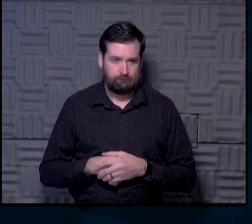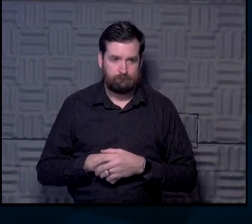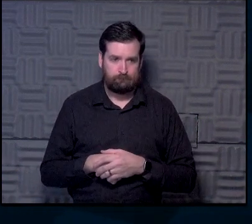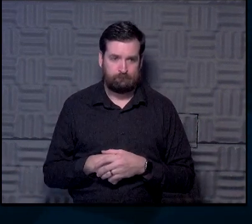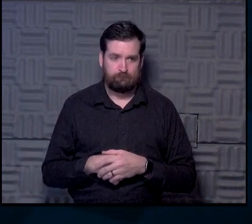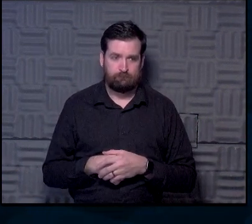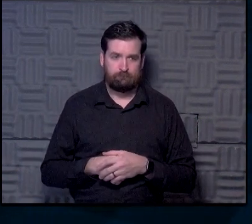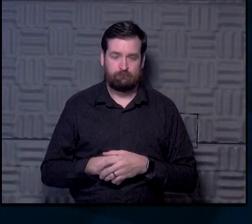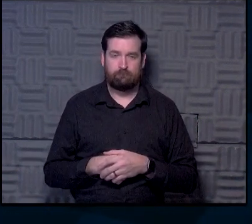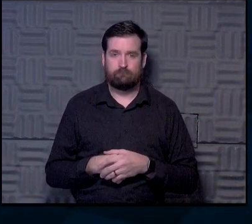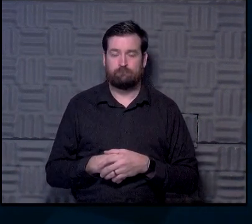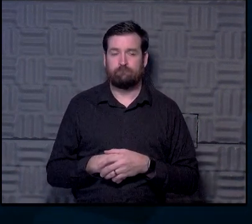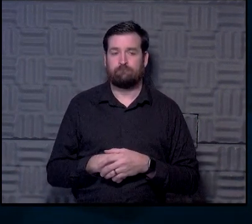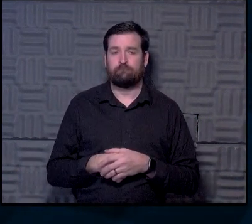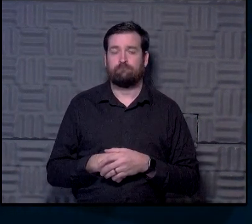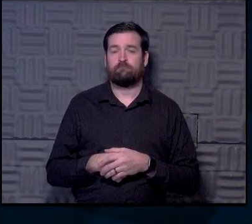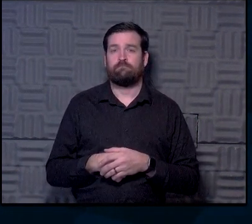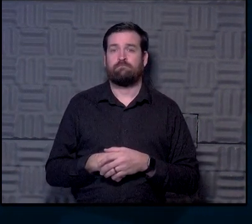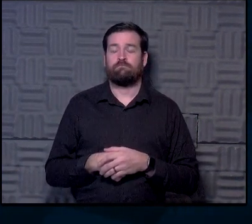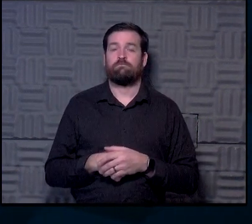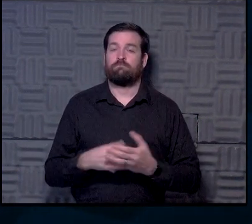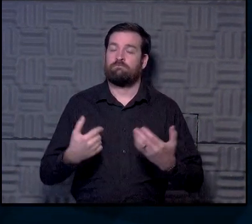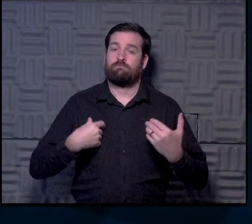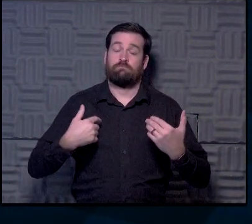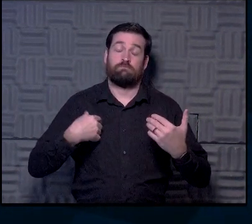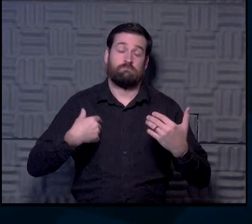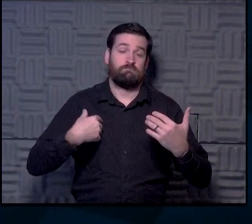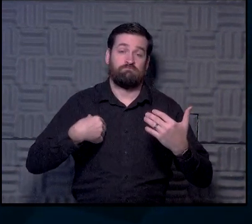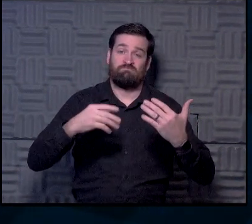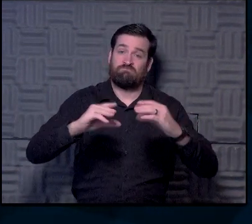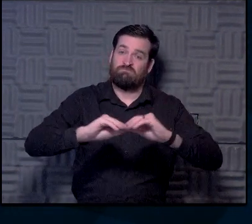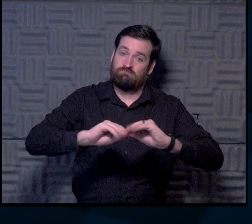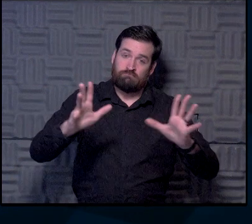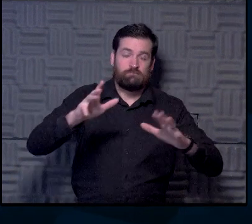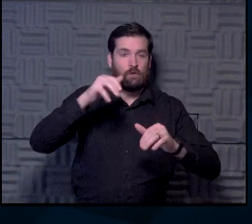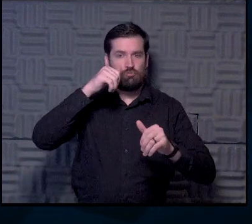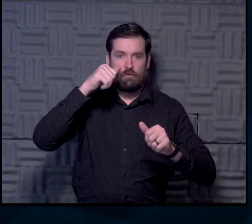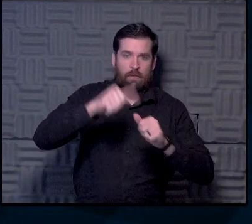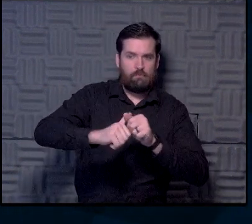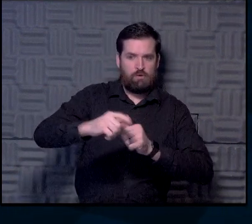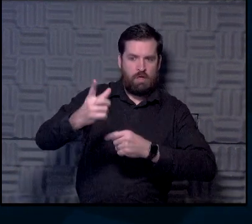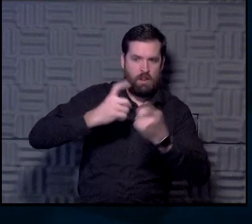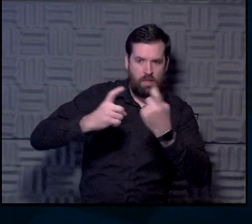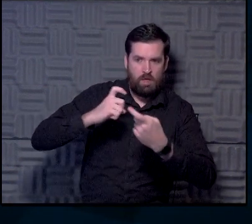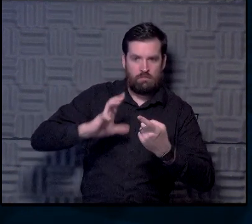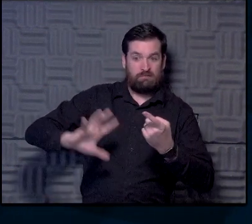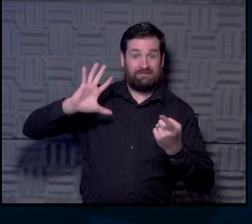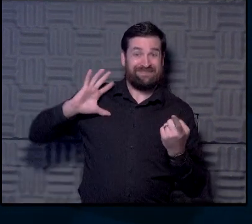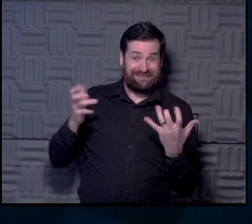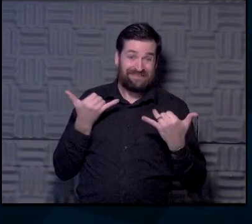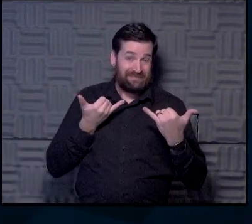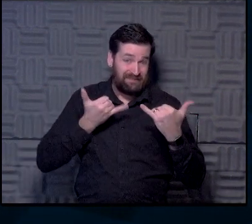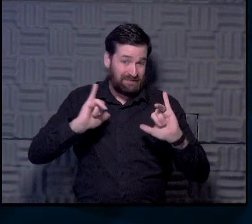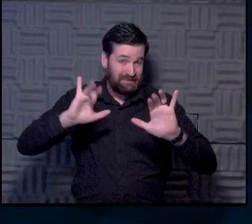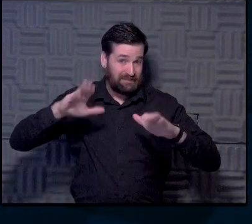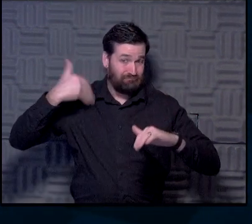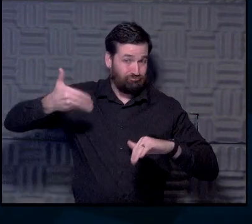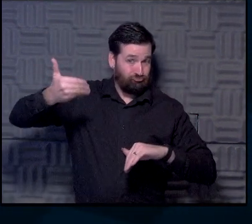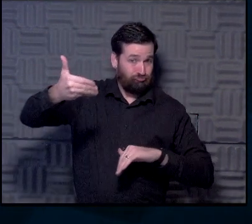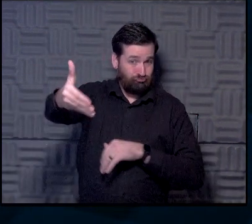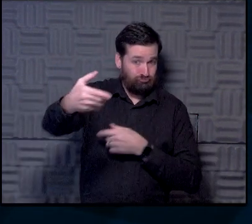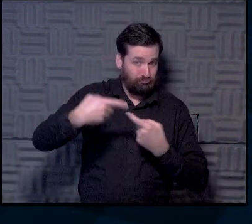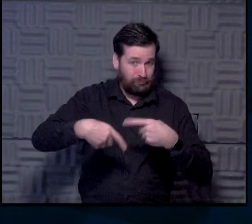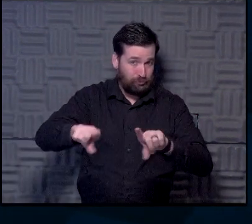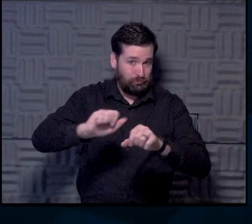And I very clearly can remember questions early on, and they've actually continued throughout the course of the